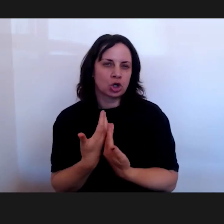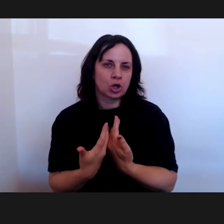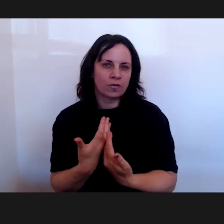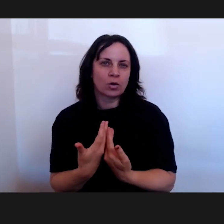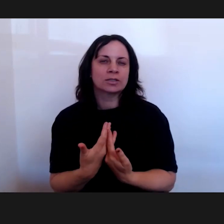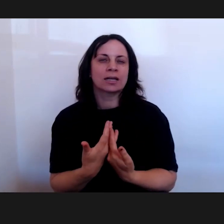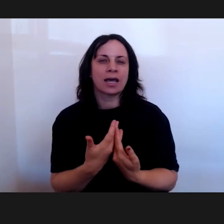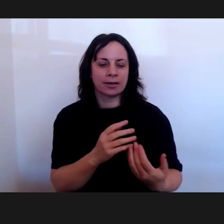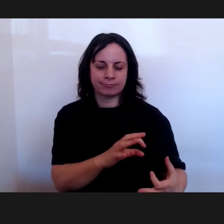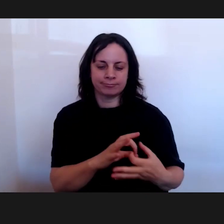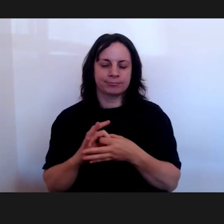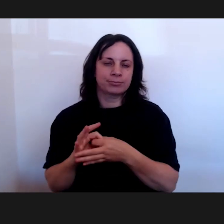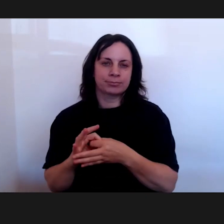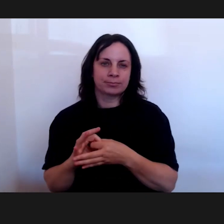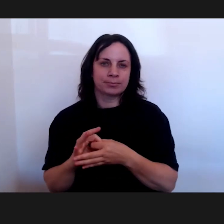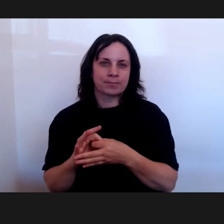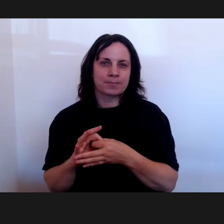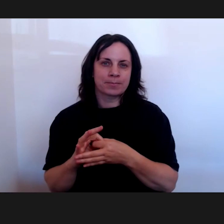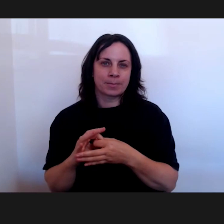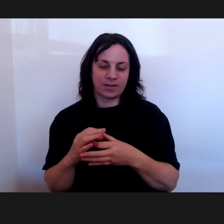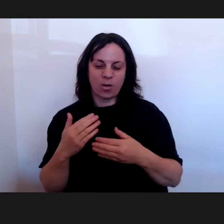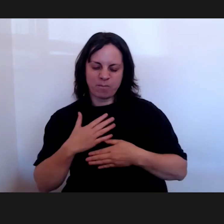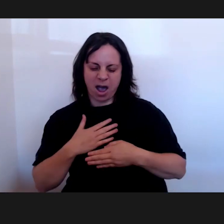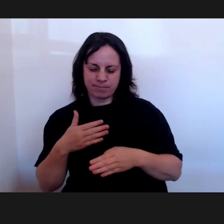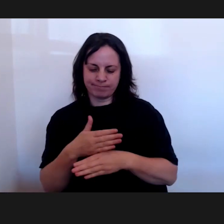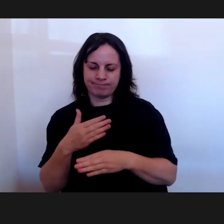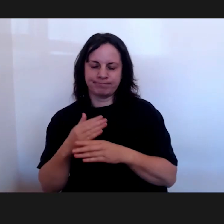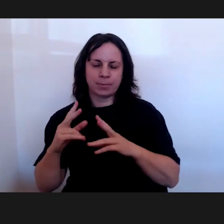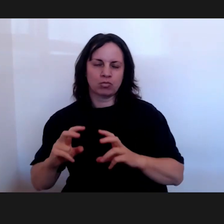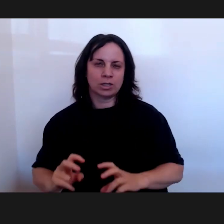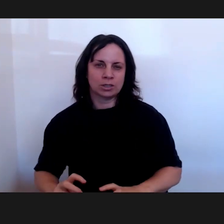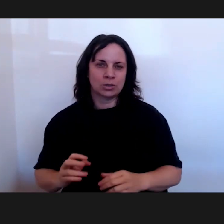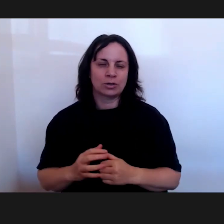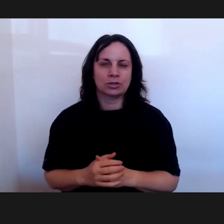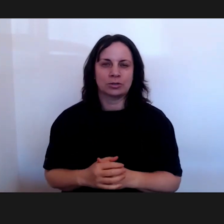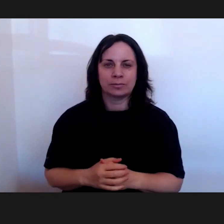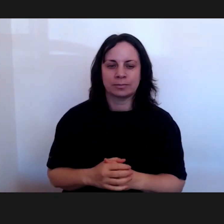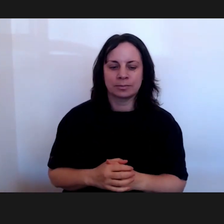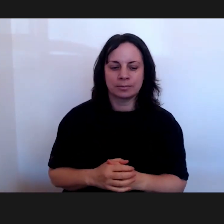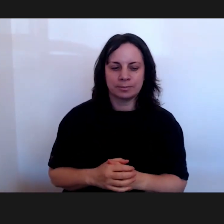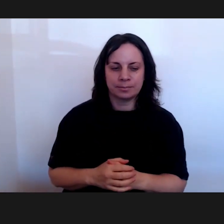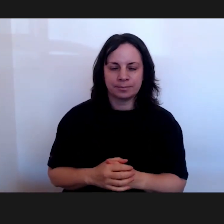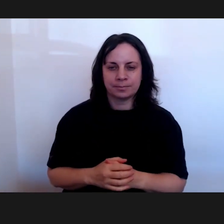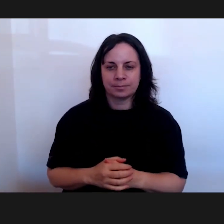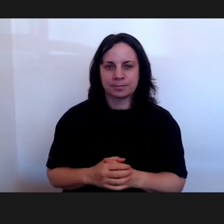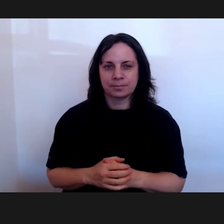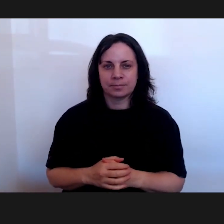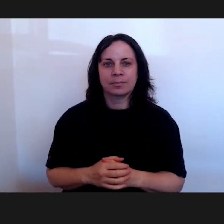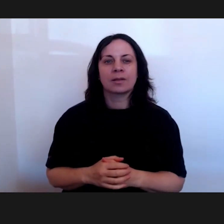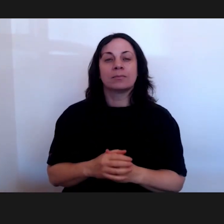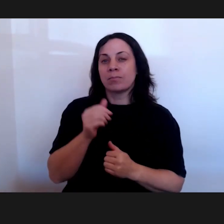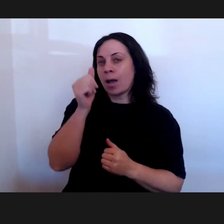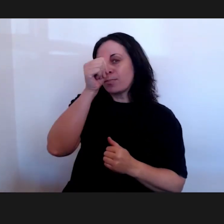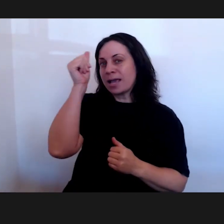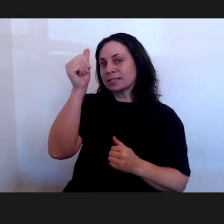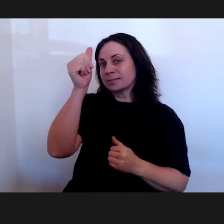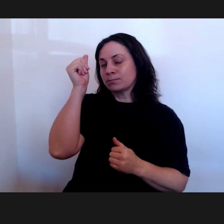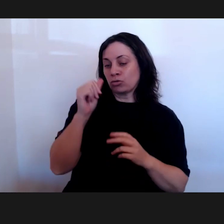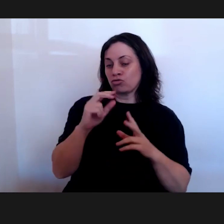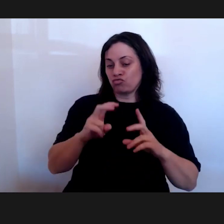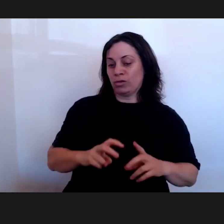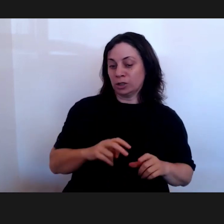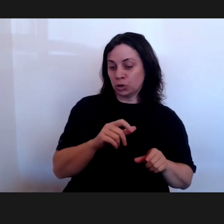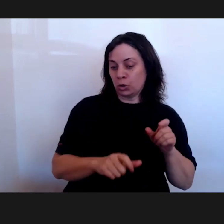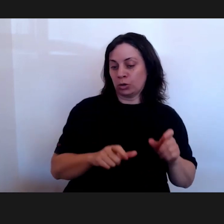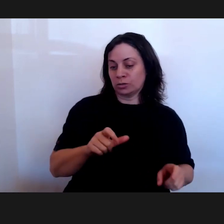as a researcher. So I've actually been working alongside, I guess, expert researchers at universities,